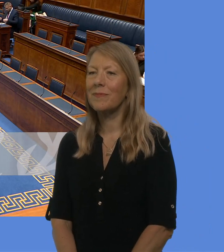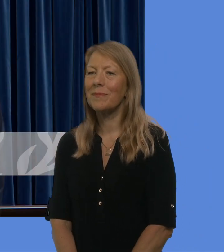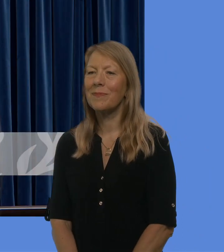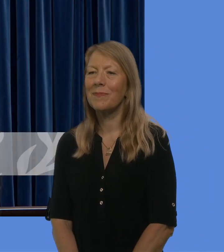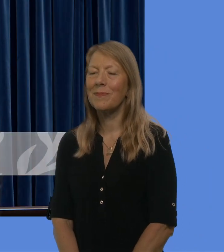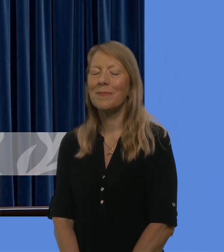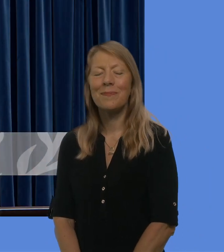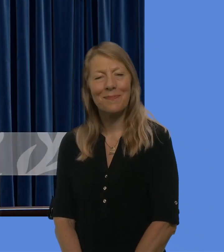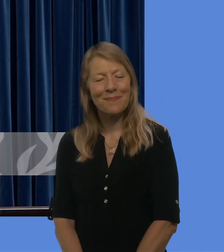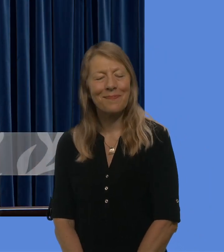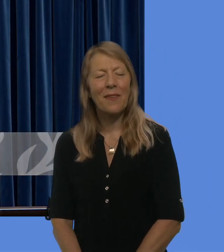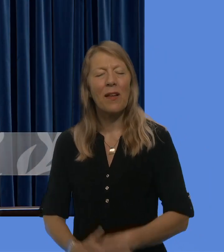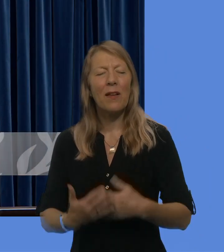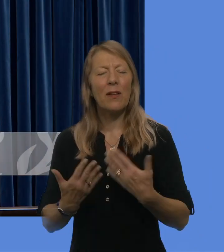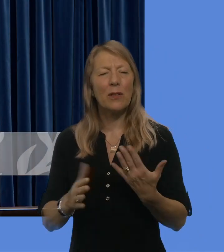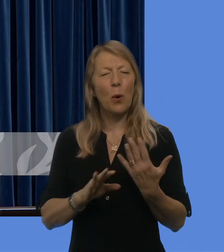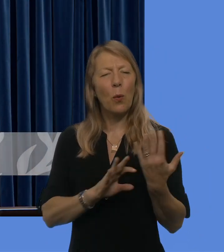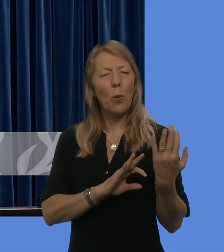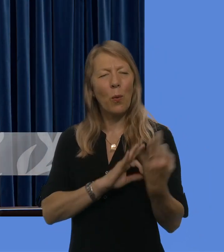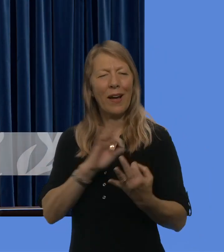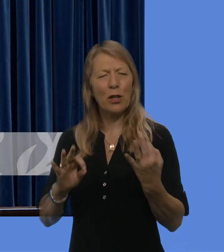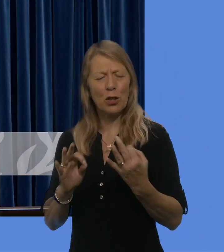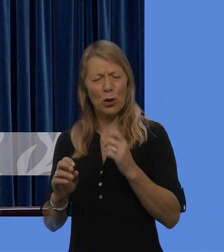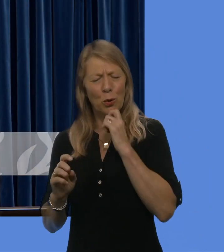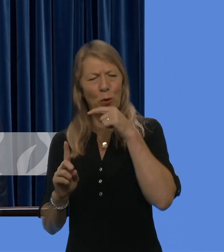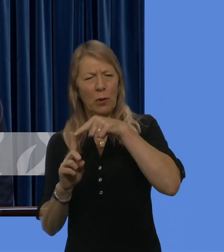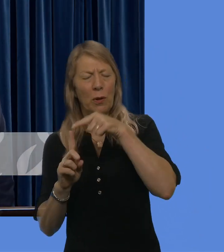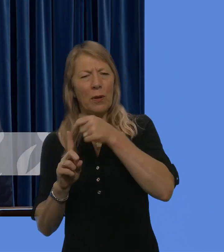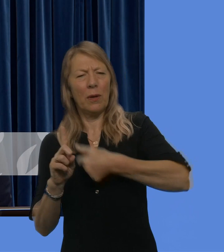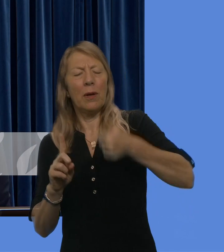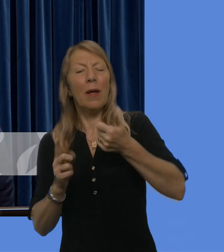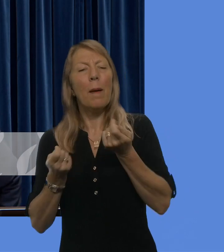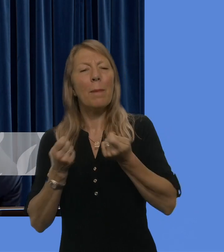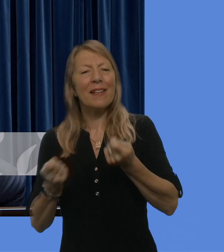We now move to questions to the Minister of Justice, and I call Mr. Harry Harvey.